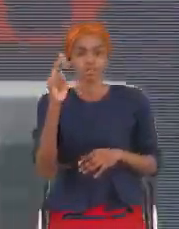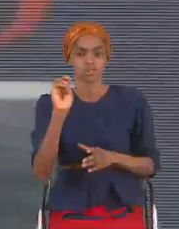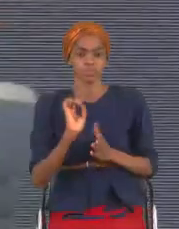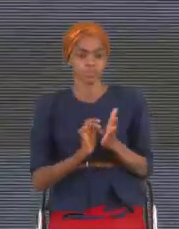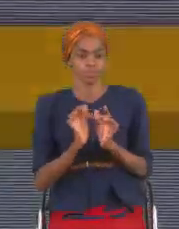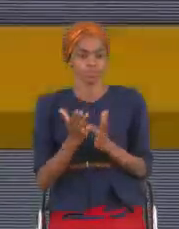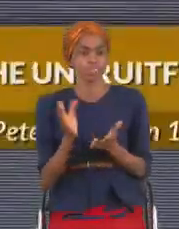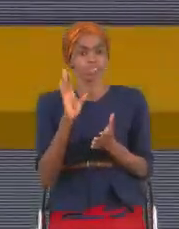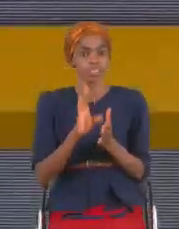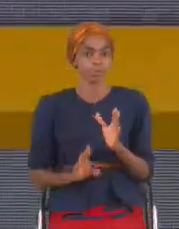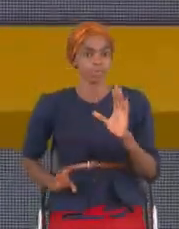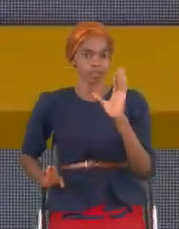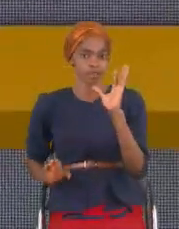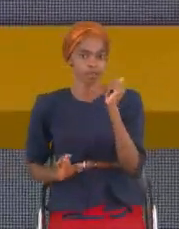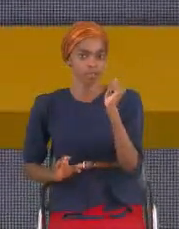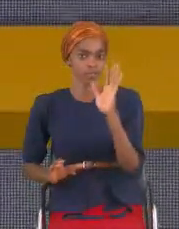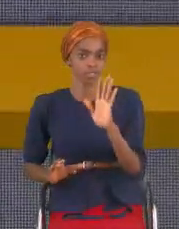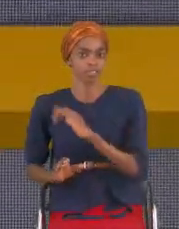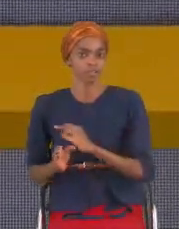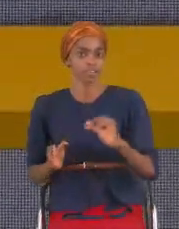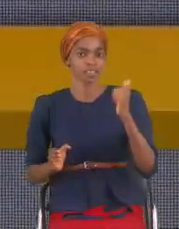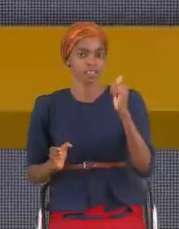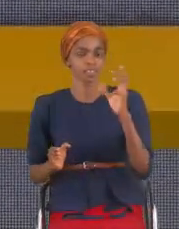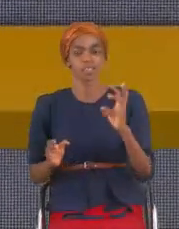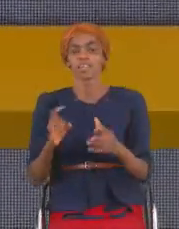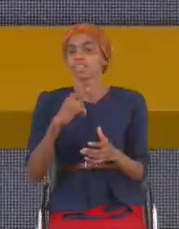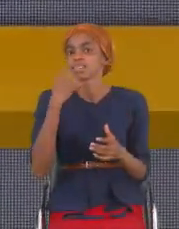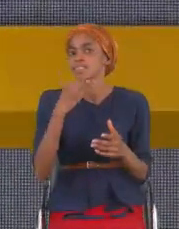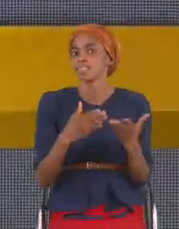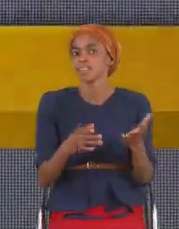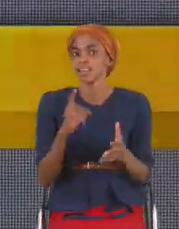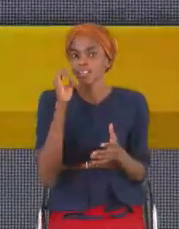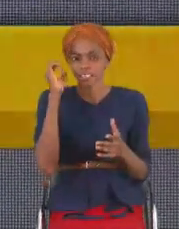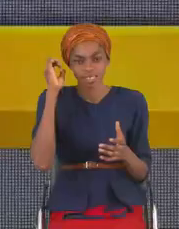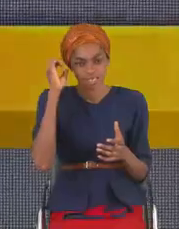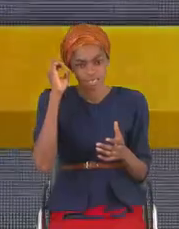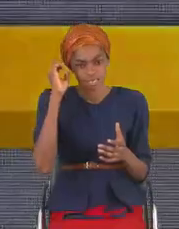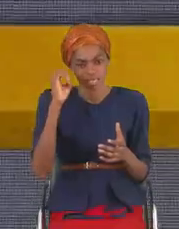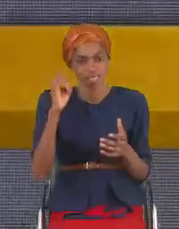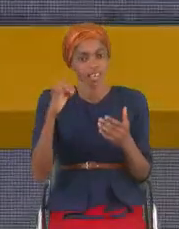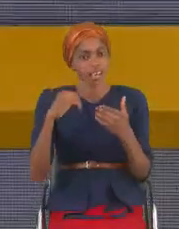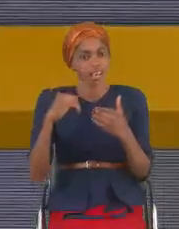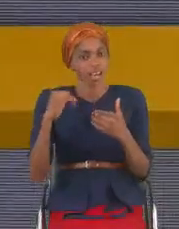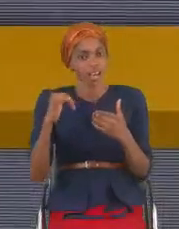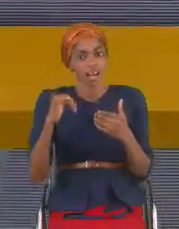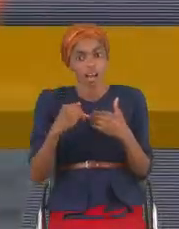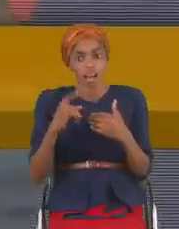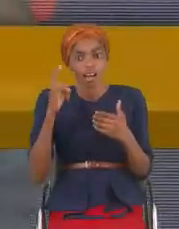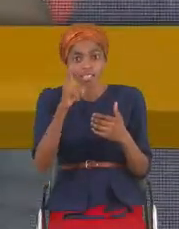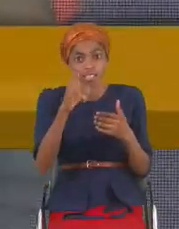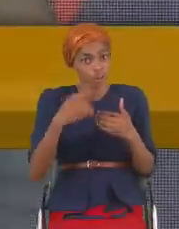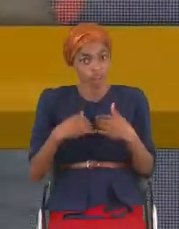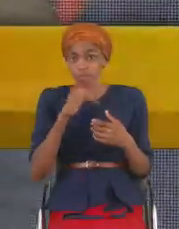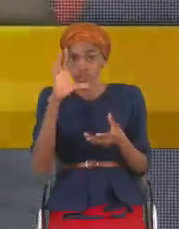15, verse 16, it says, ye have not chosen me, but